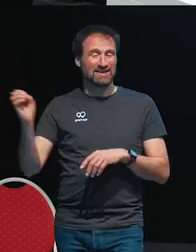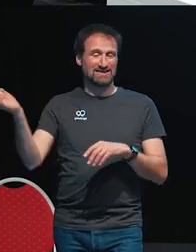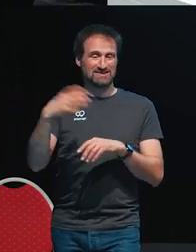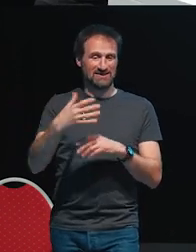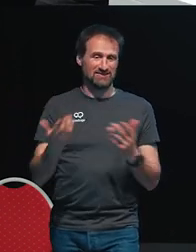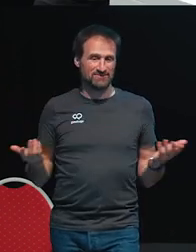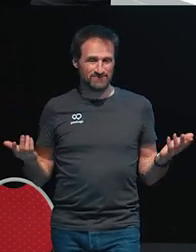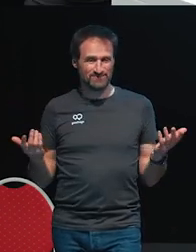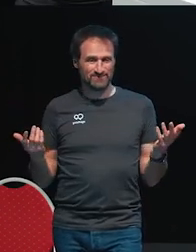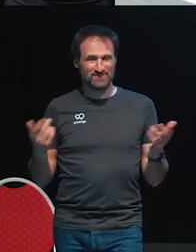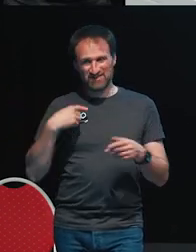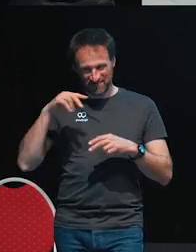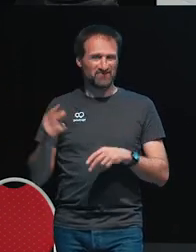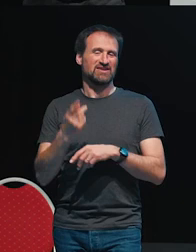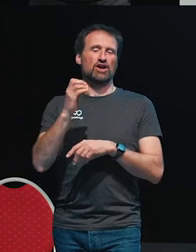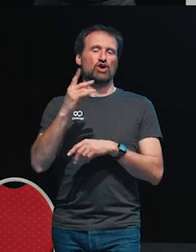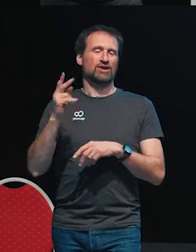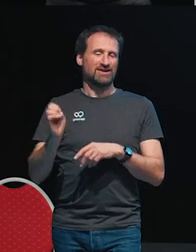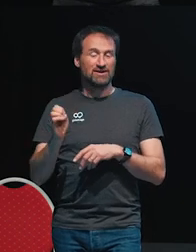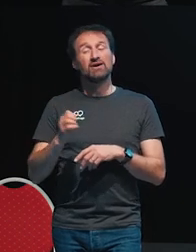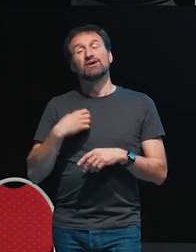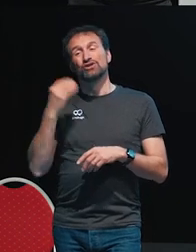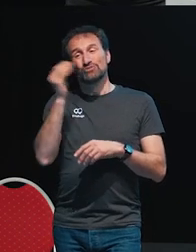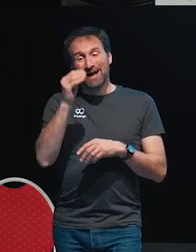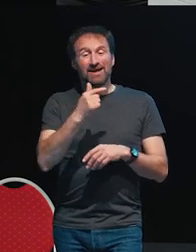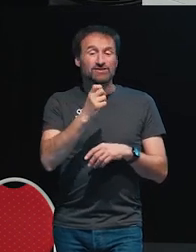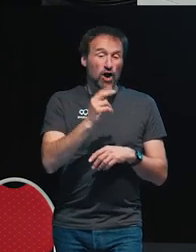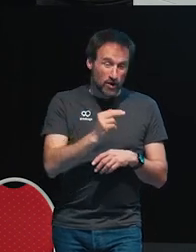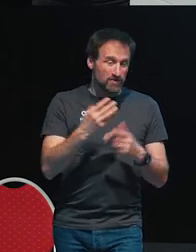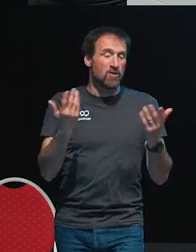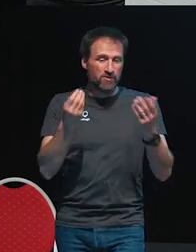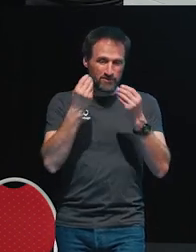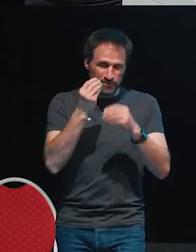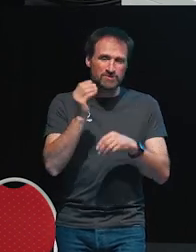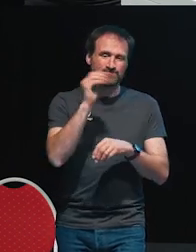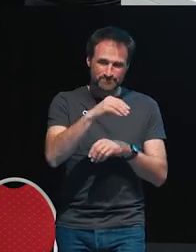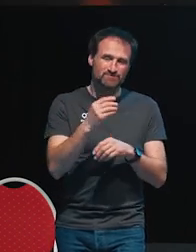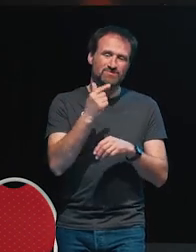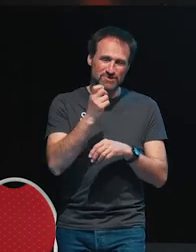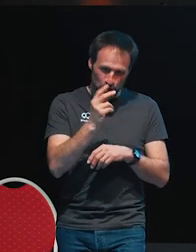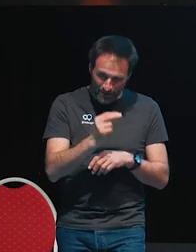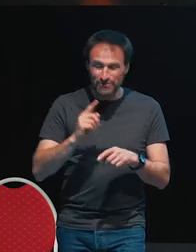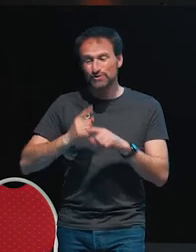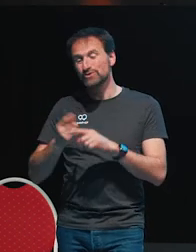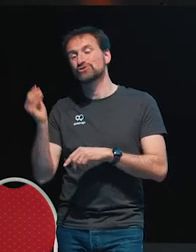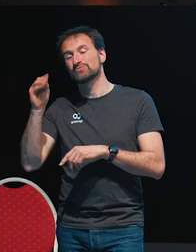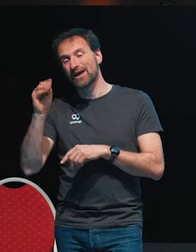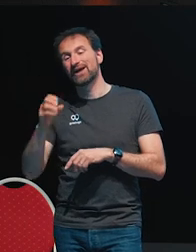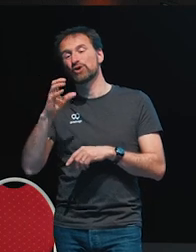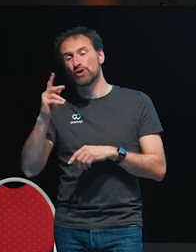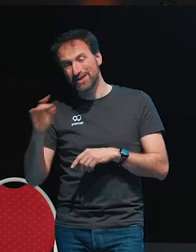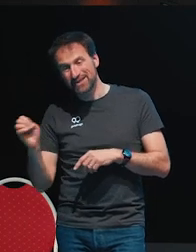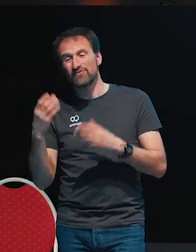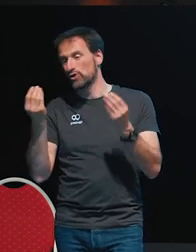And you save those tokens in memory, and you save your cookie where you save cookies. And with each subsequent visit to your API or